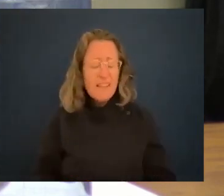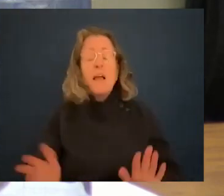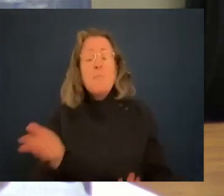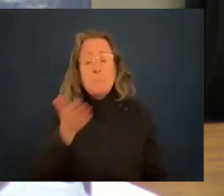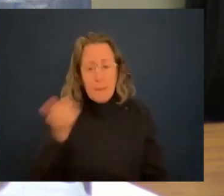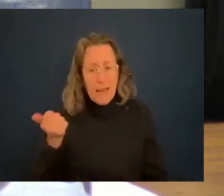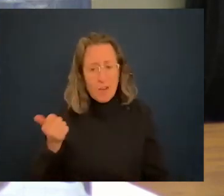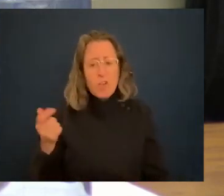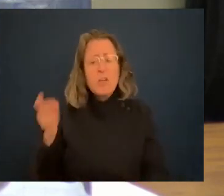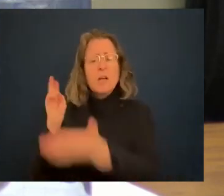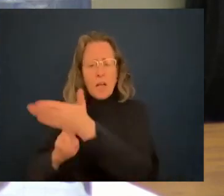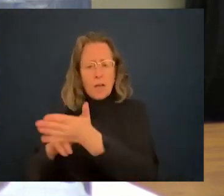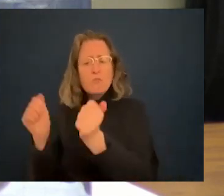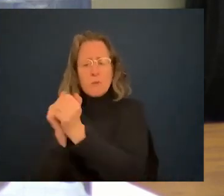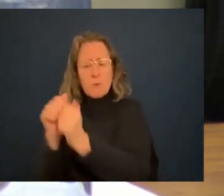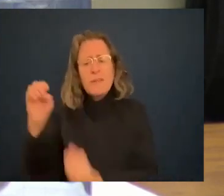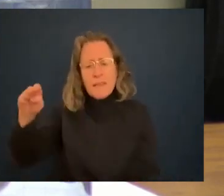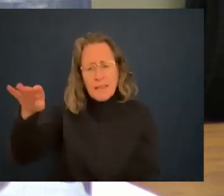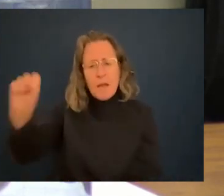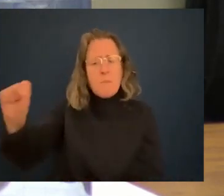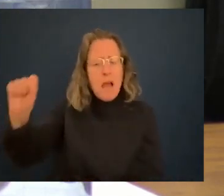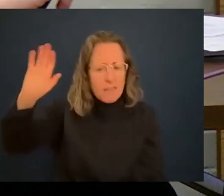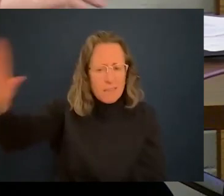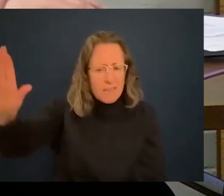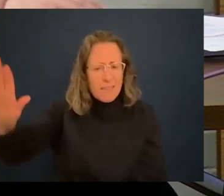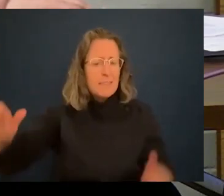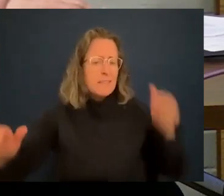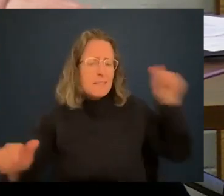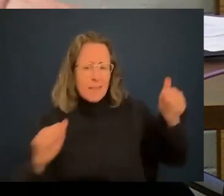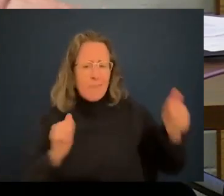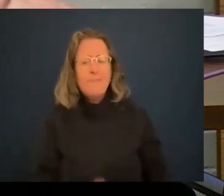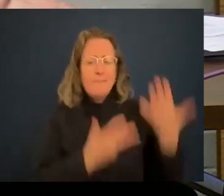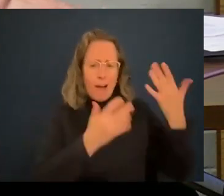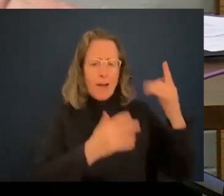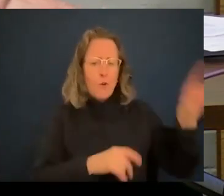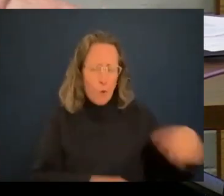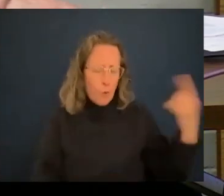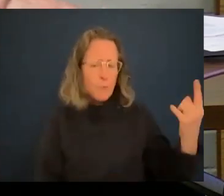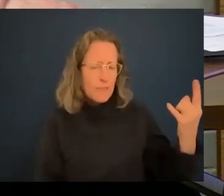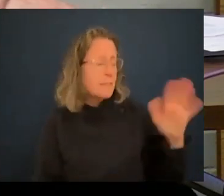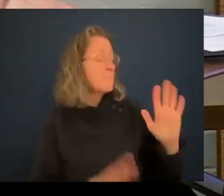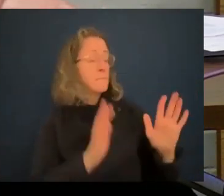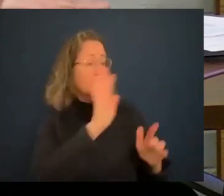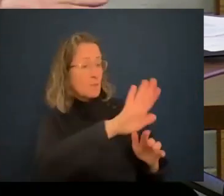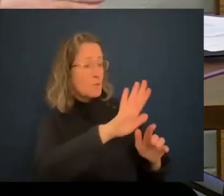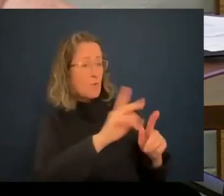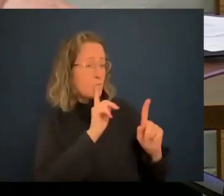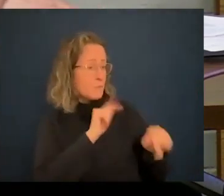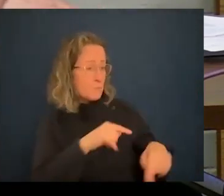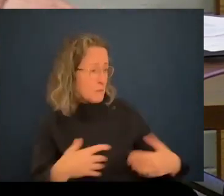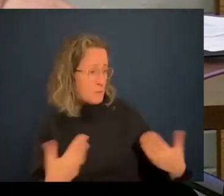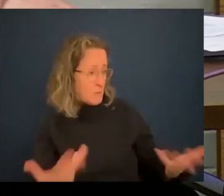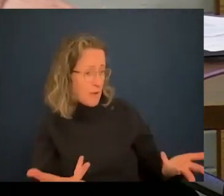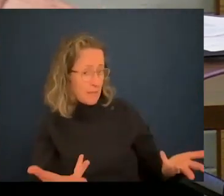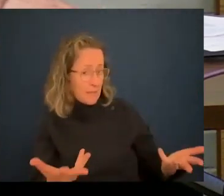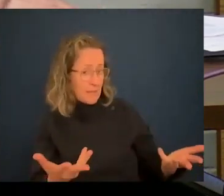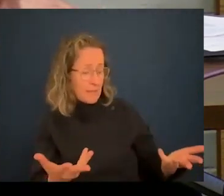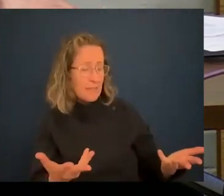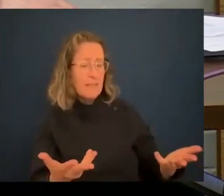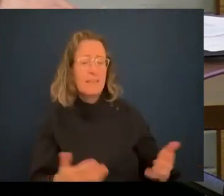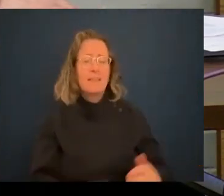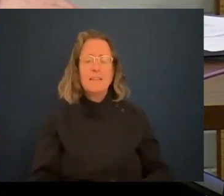in other words how would you respond no did I respond yeah one um we're still going to go to